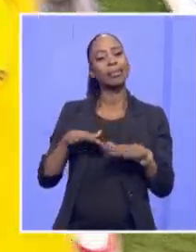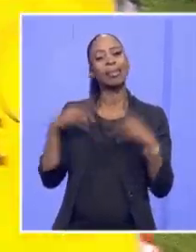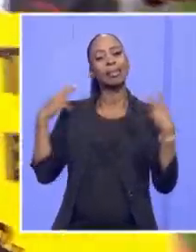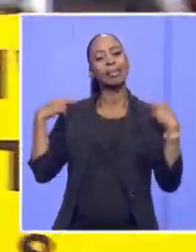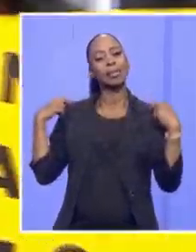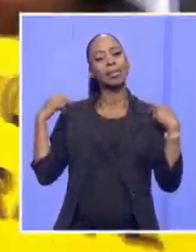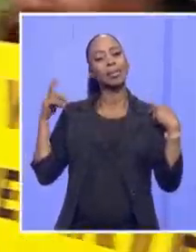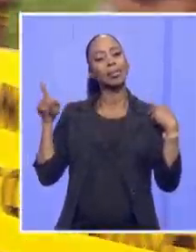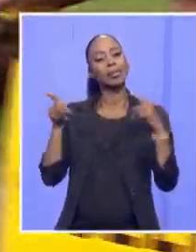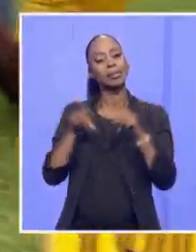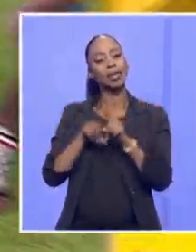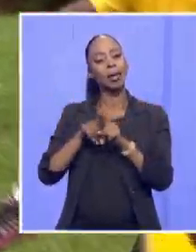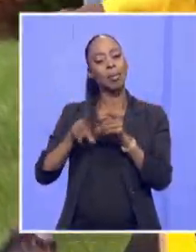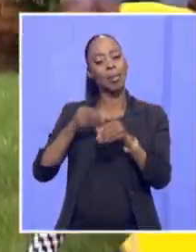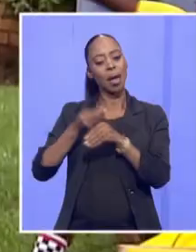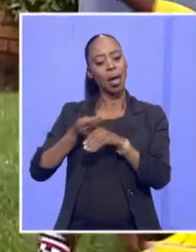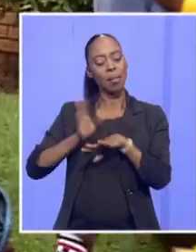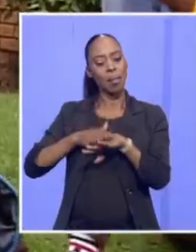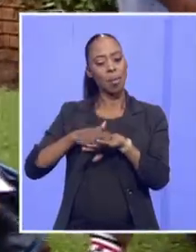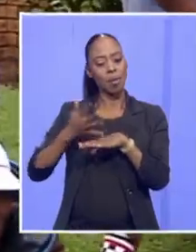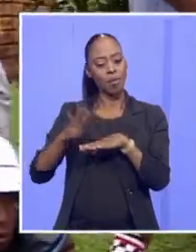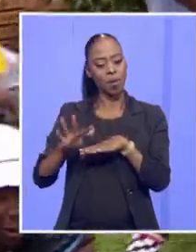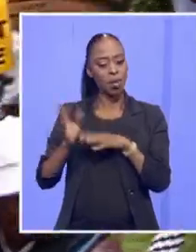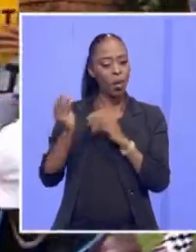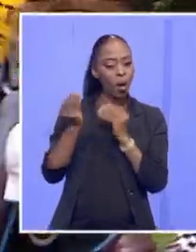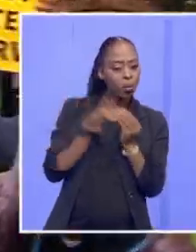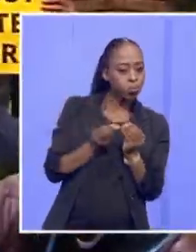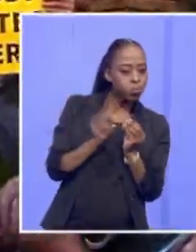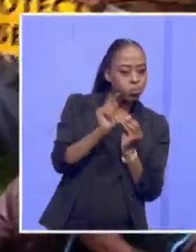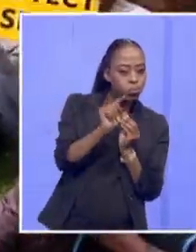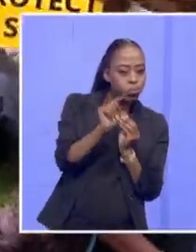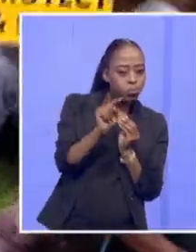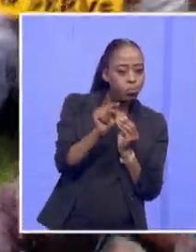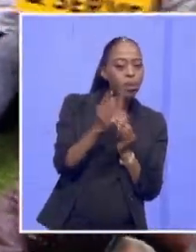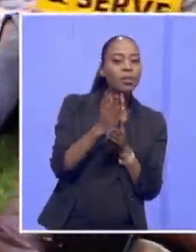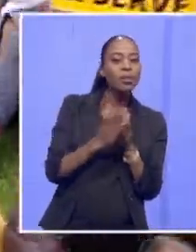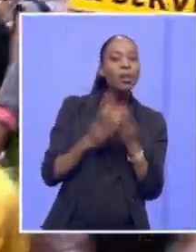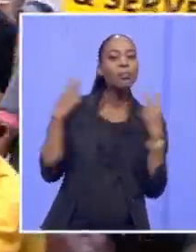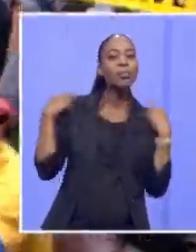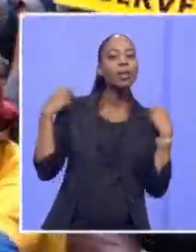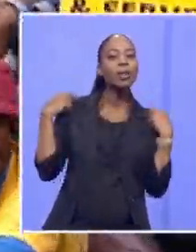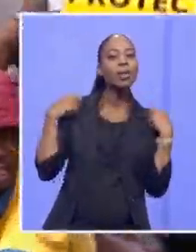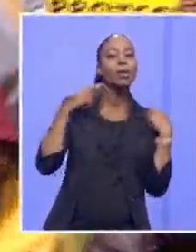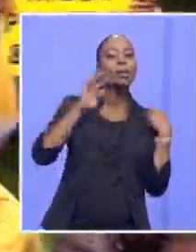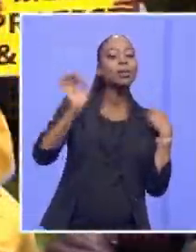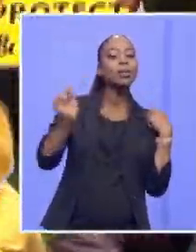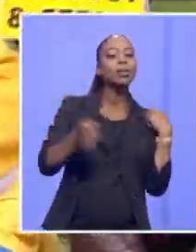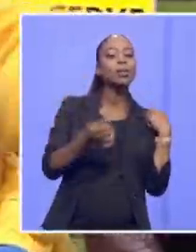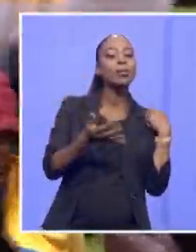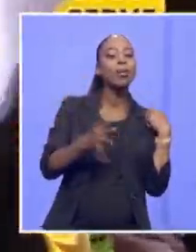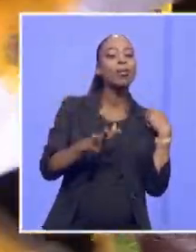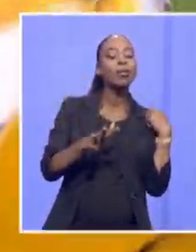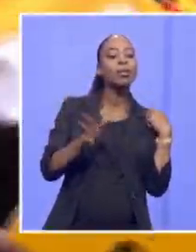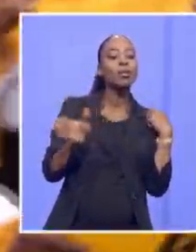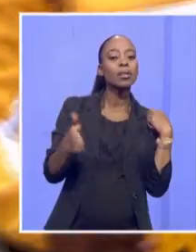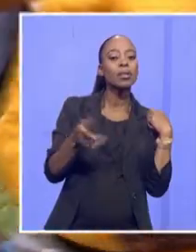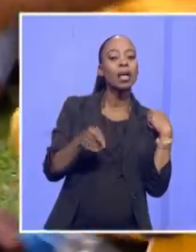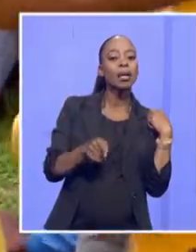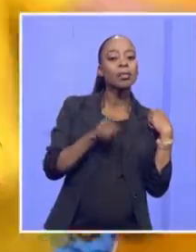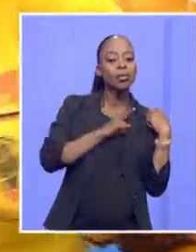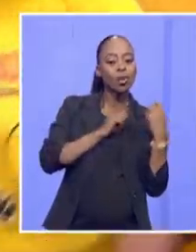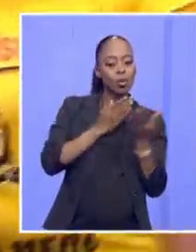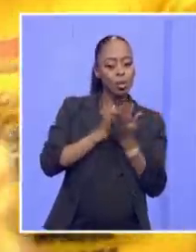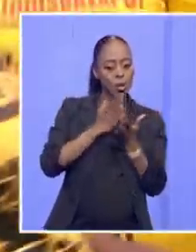had also been brought in. If you take a look towards that direction, some of the security has also been brought in here to